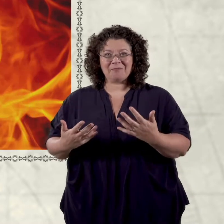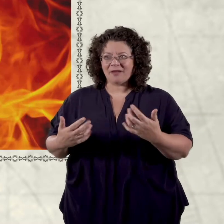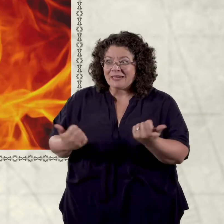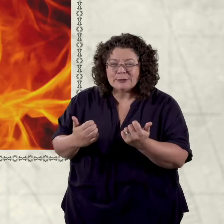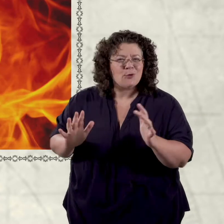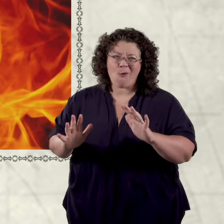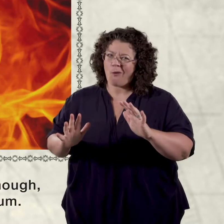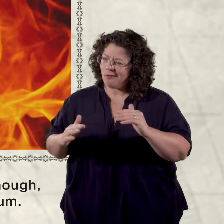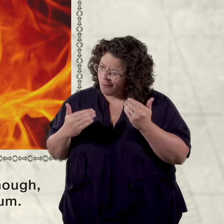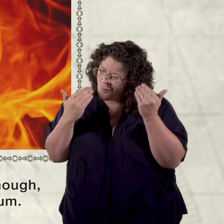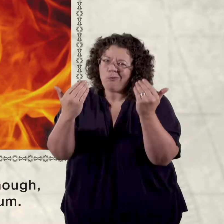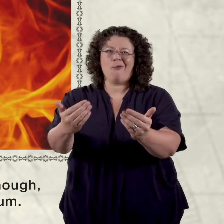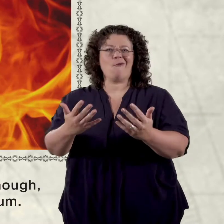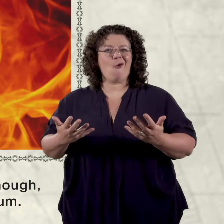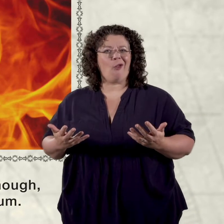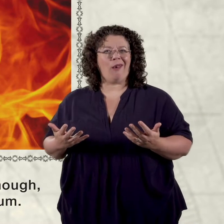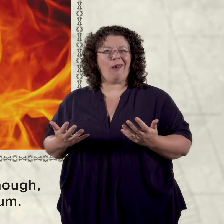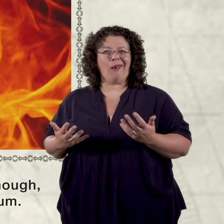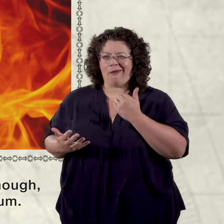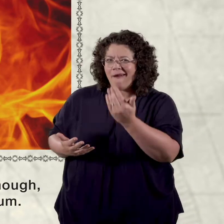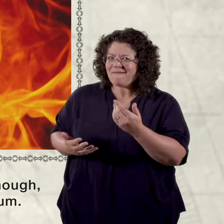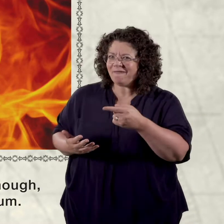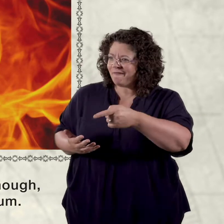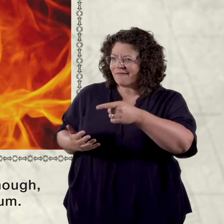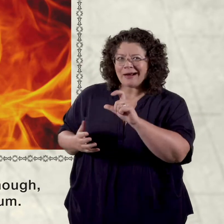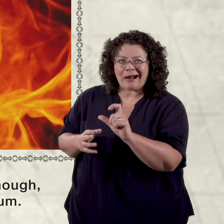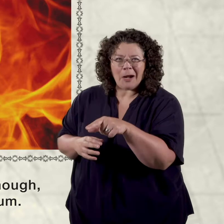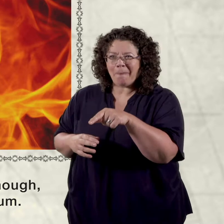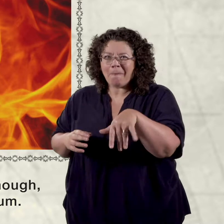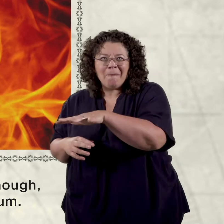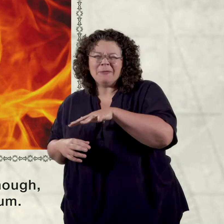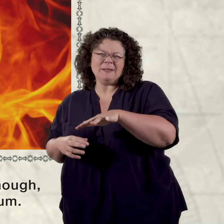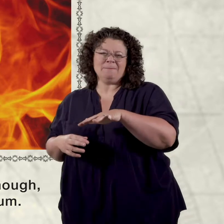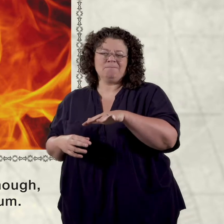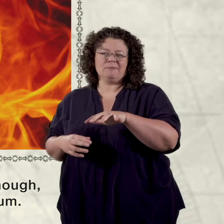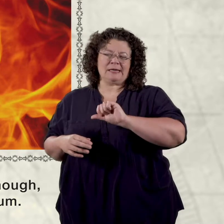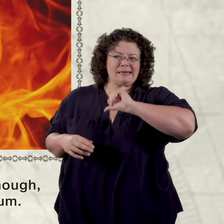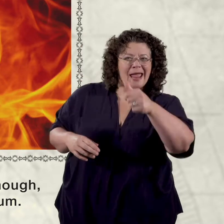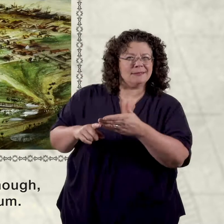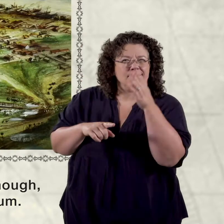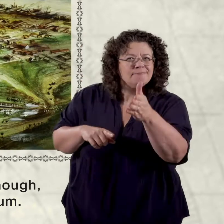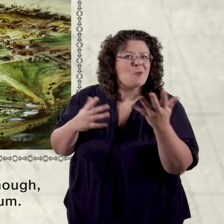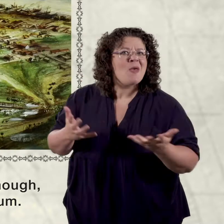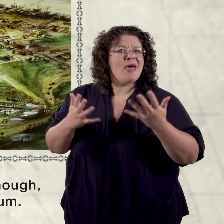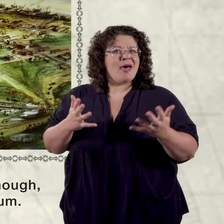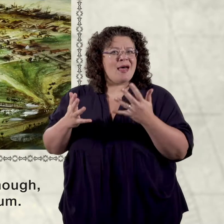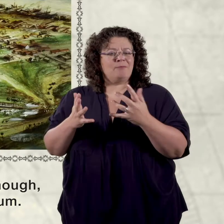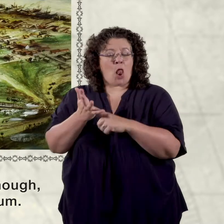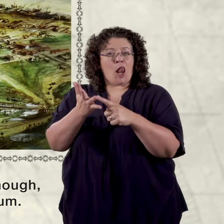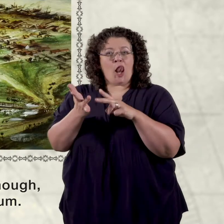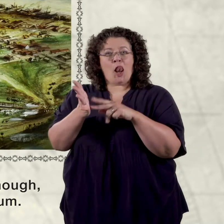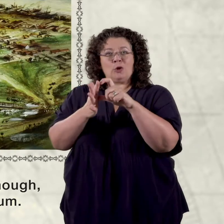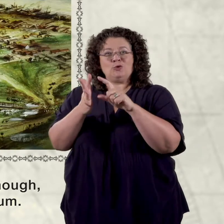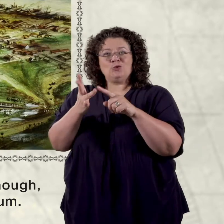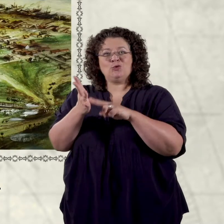on we went. Destroying Camel o' Dunham wasn't enough. Next, we needed to go to Londonium.